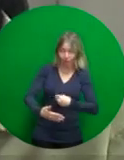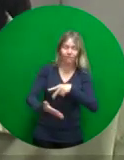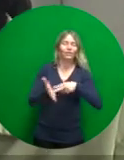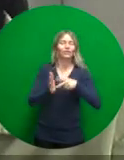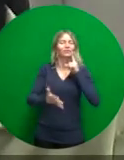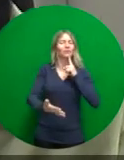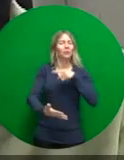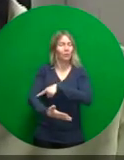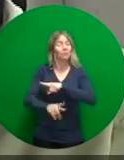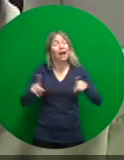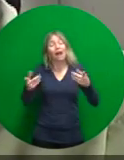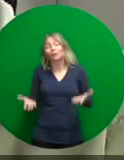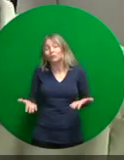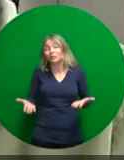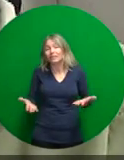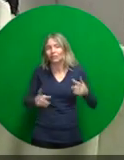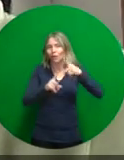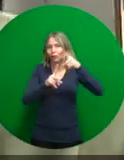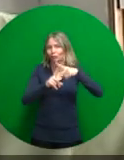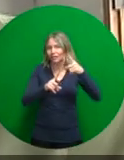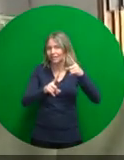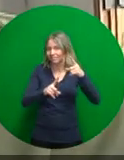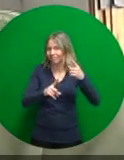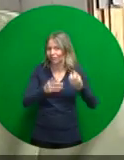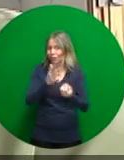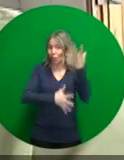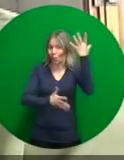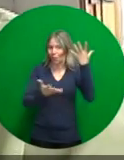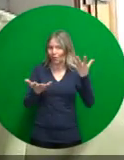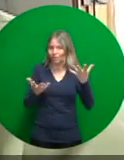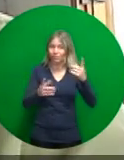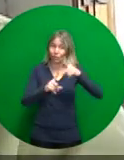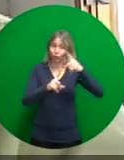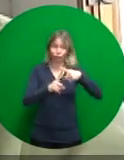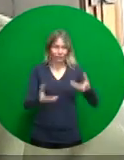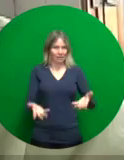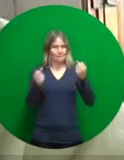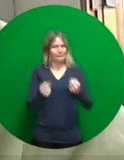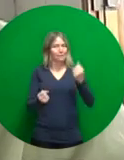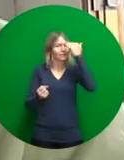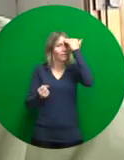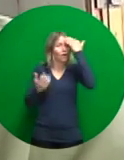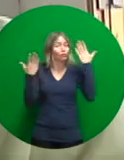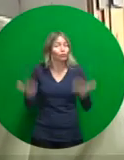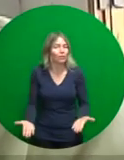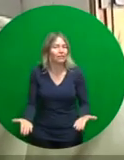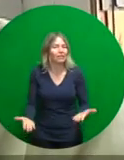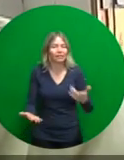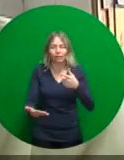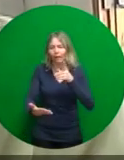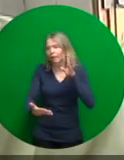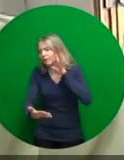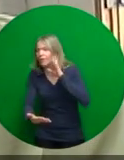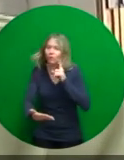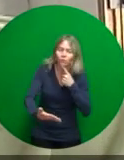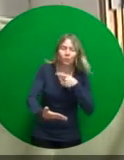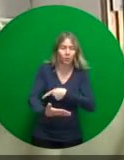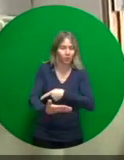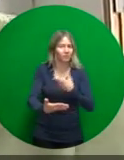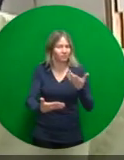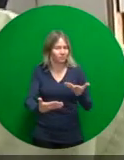how they're sleeping without ever, hearing all the noise. But in today we have